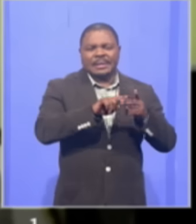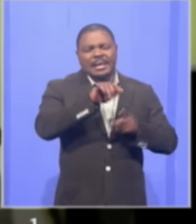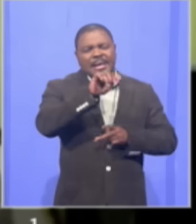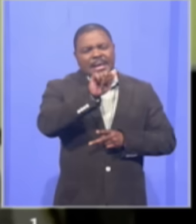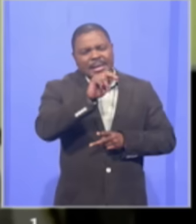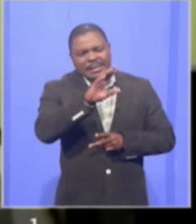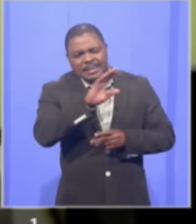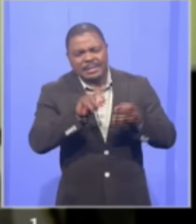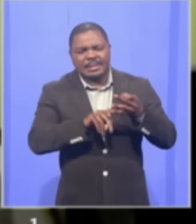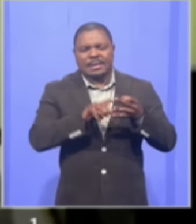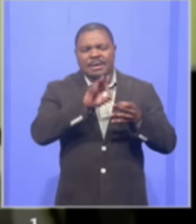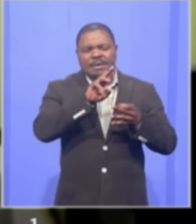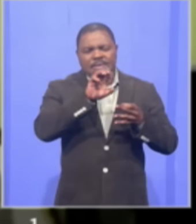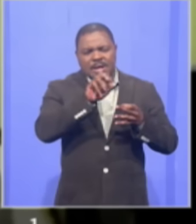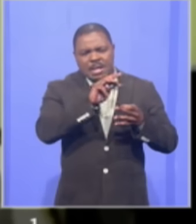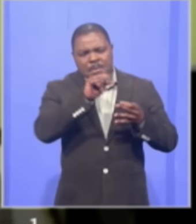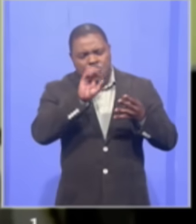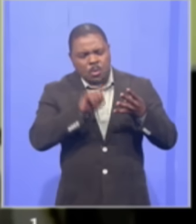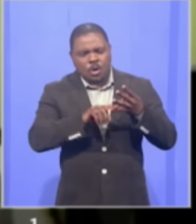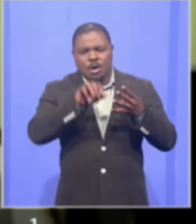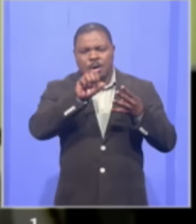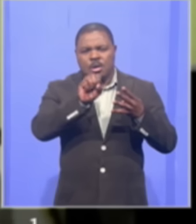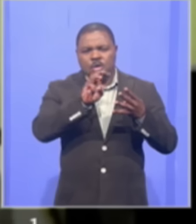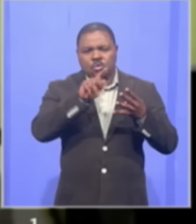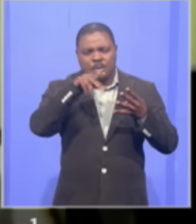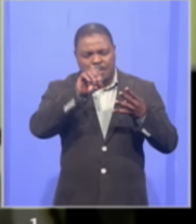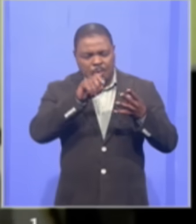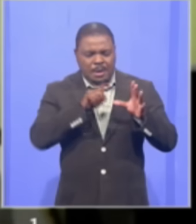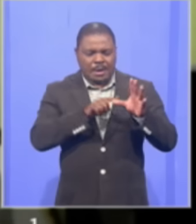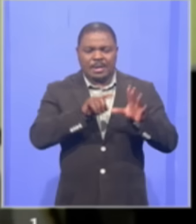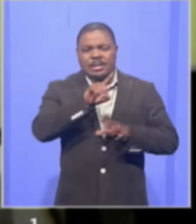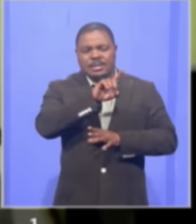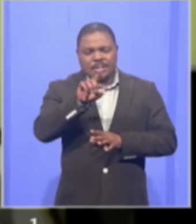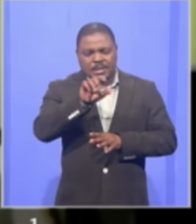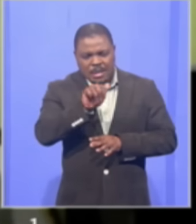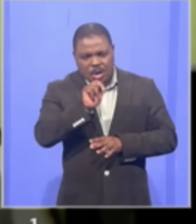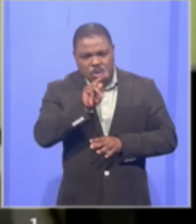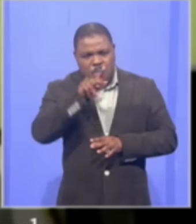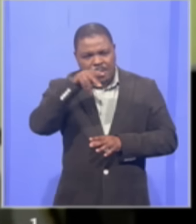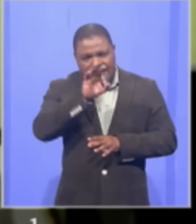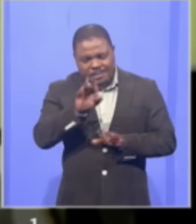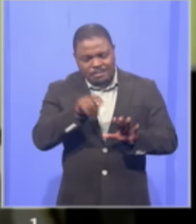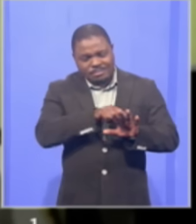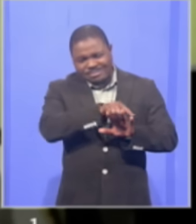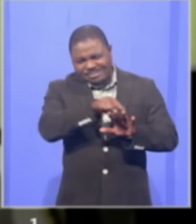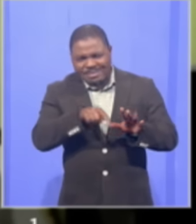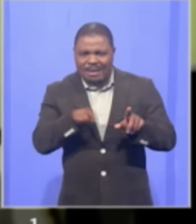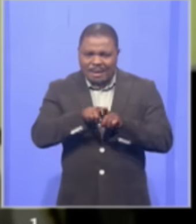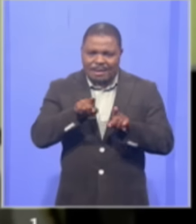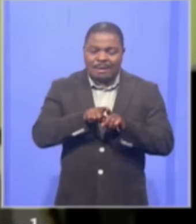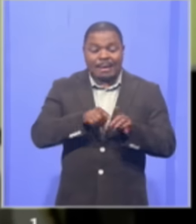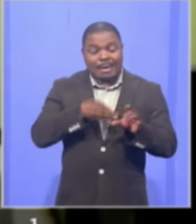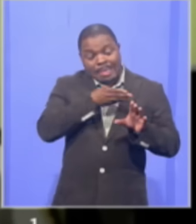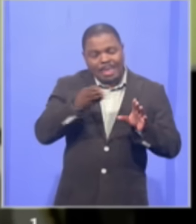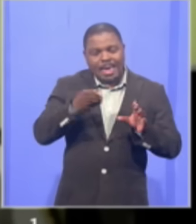or MPLA, SWAPO, ZANU-PF, they all had liberation